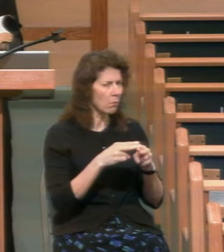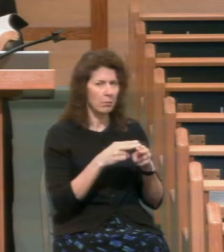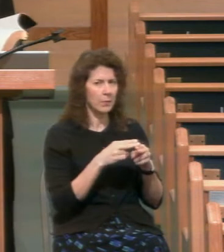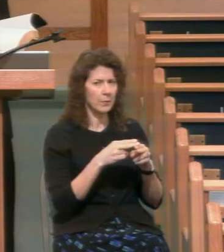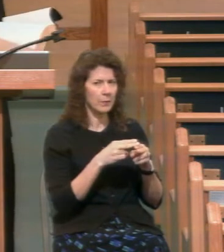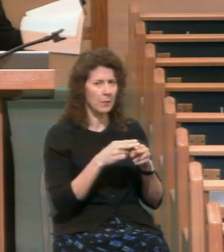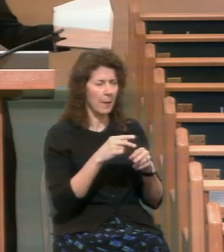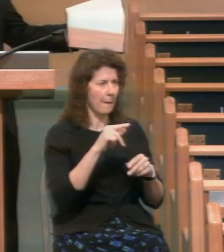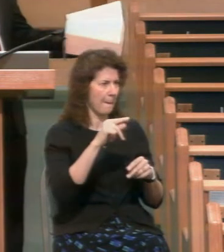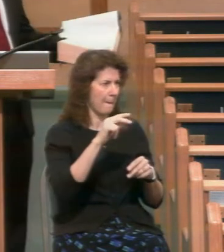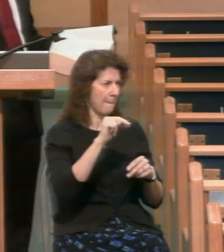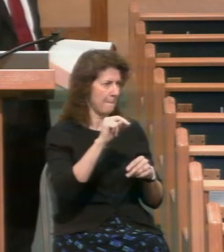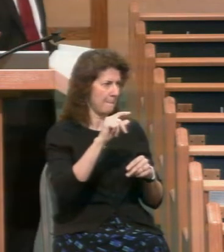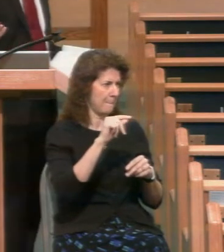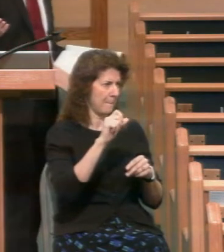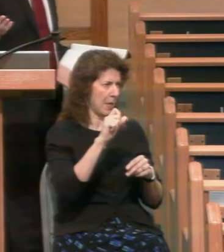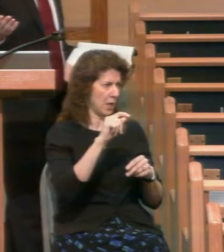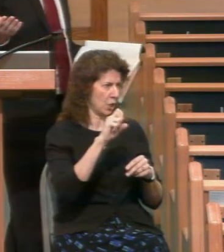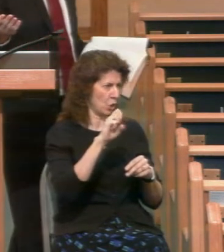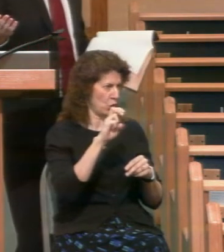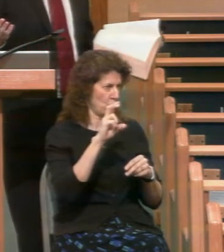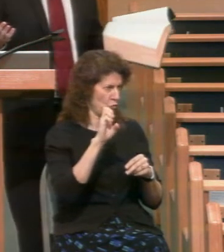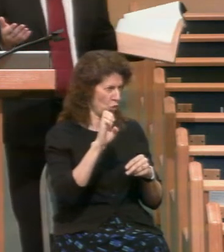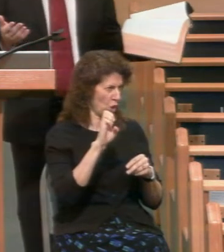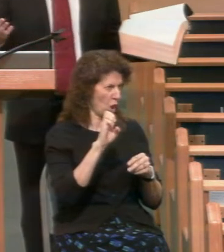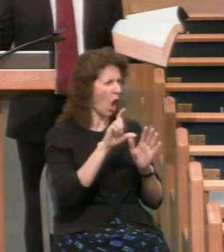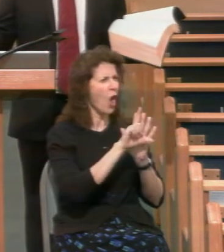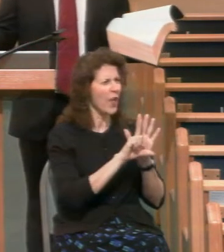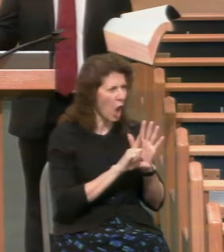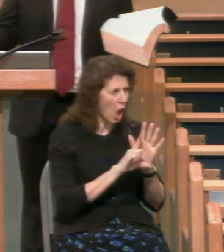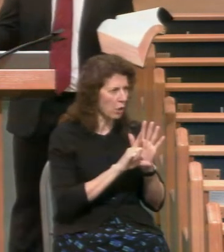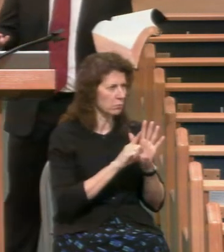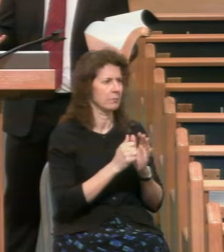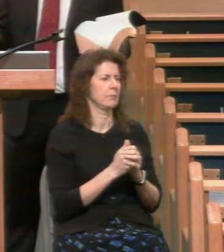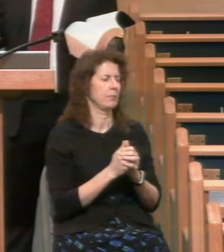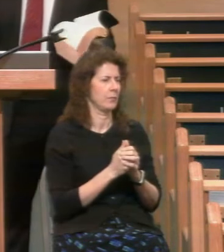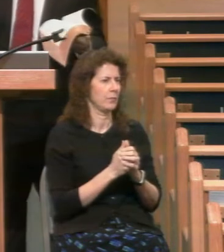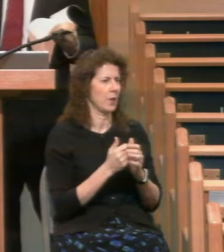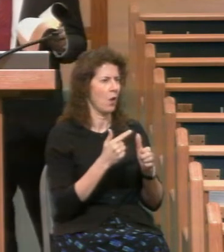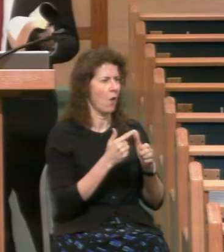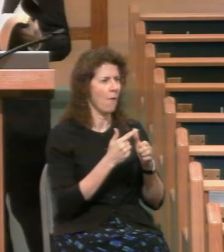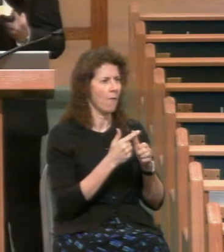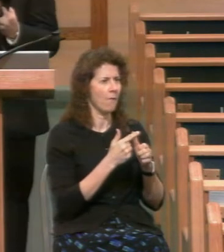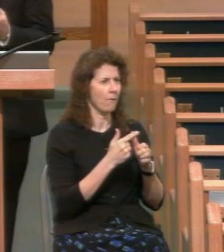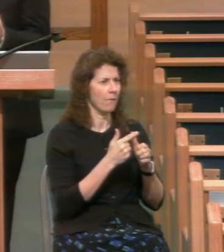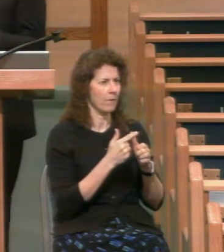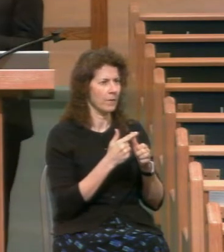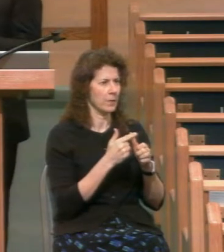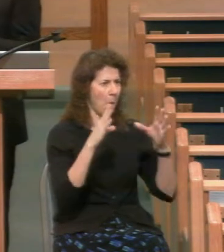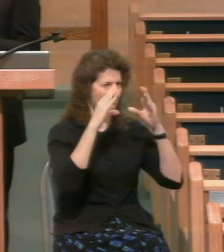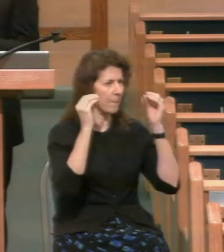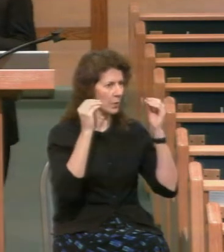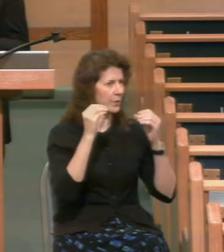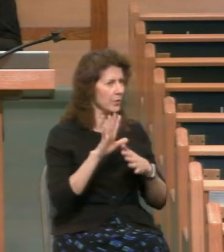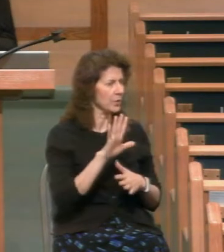What the Pentateuch, the Law of Moses, and what are we dealing with in these first 5 books? What's the Cliff's Notes